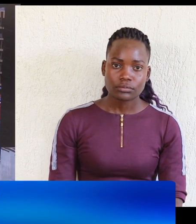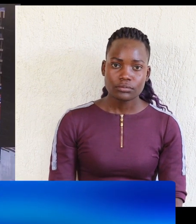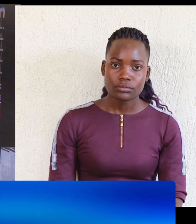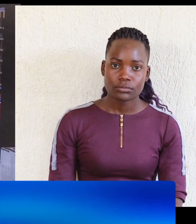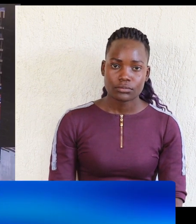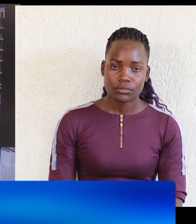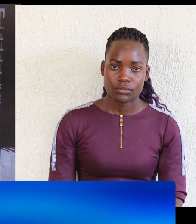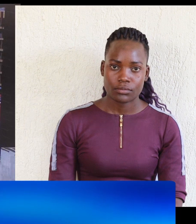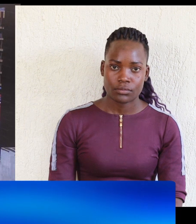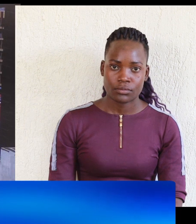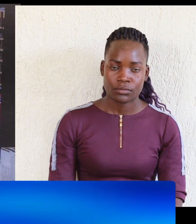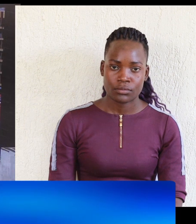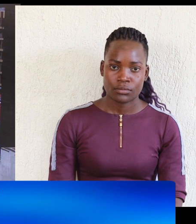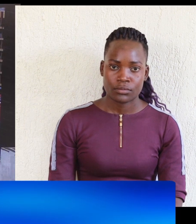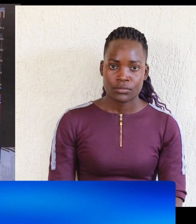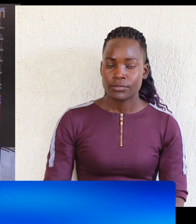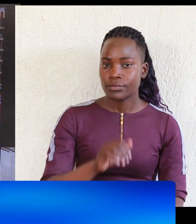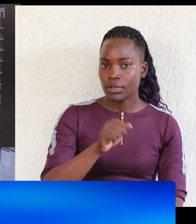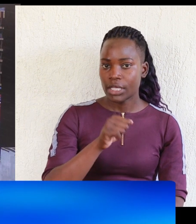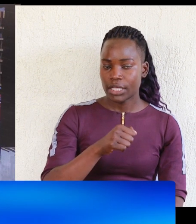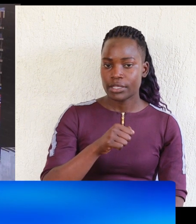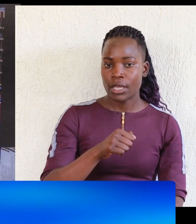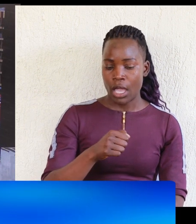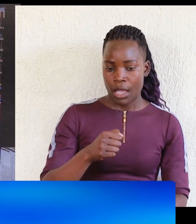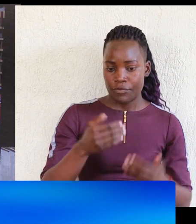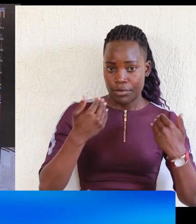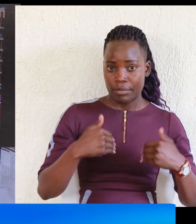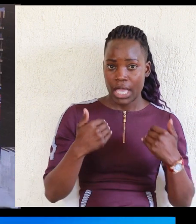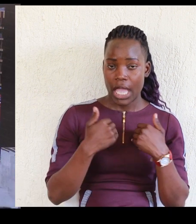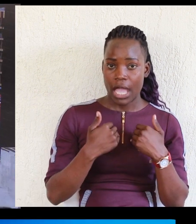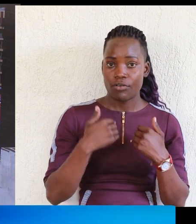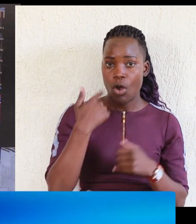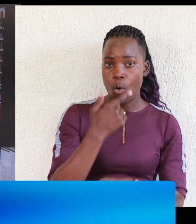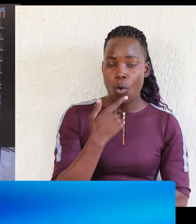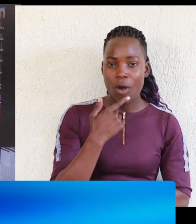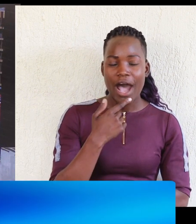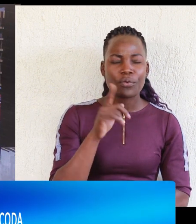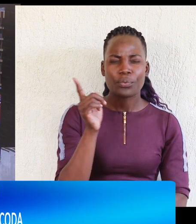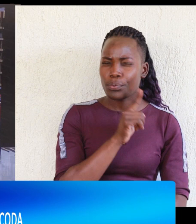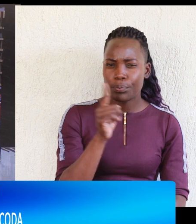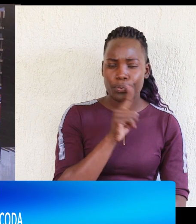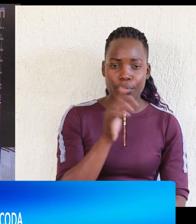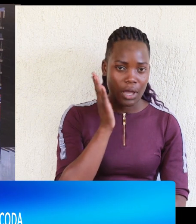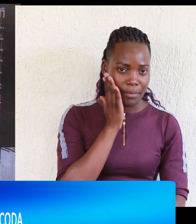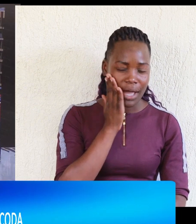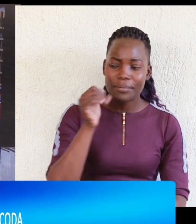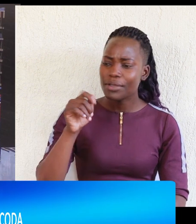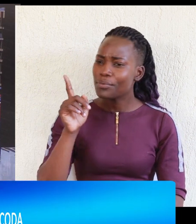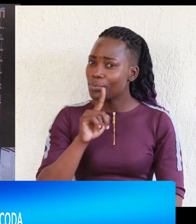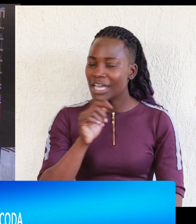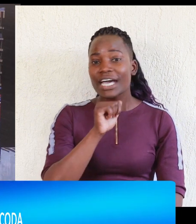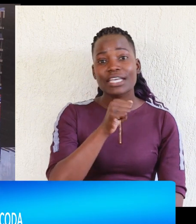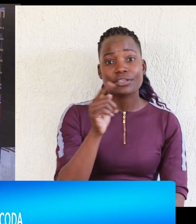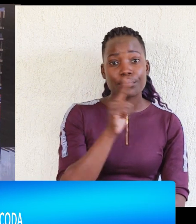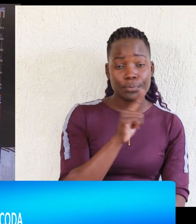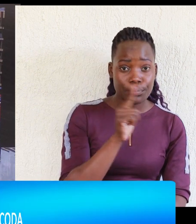ahead and beat you sometimes. Yes, they did. Actually, for me, I had a military mom. Yeah. Yes. Military. Very strict,